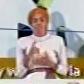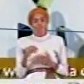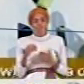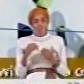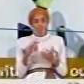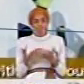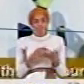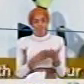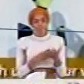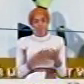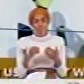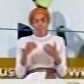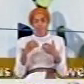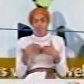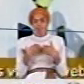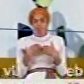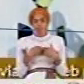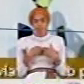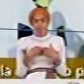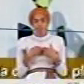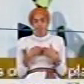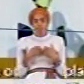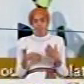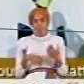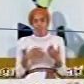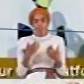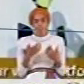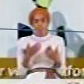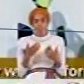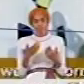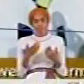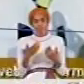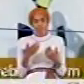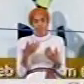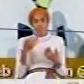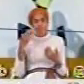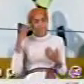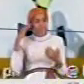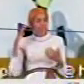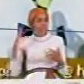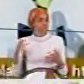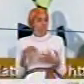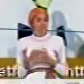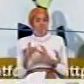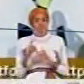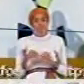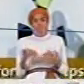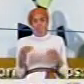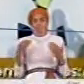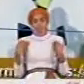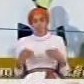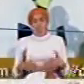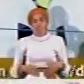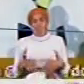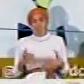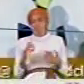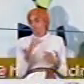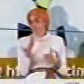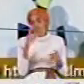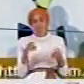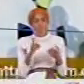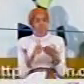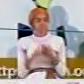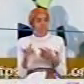noise from inside her body. The left side of her rib, she had so much pain, she could not even go to work because of the